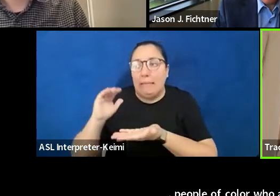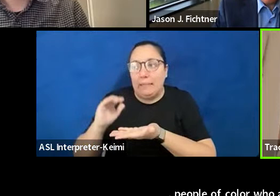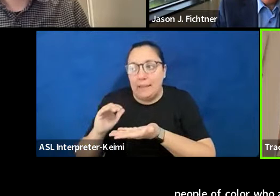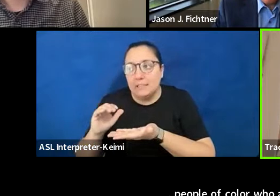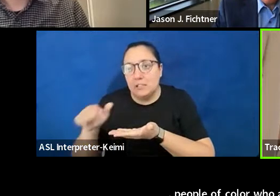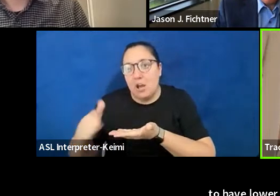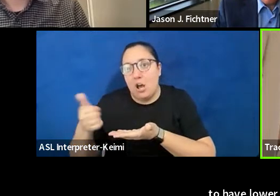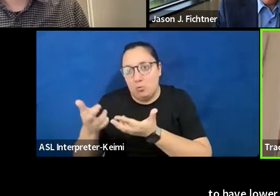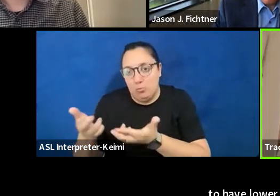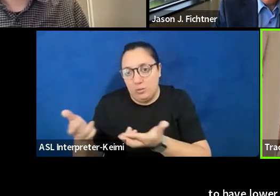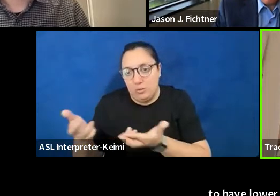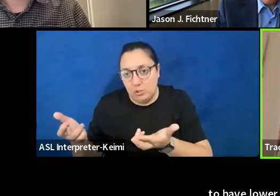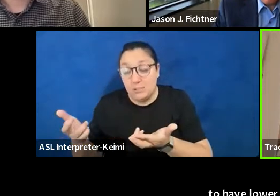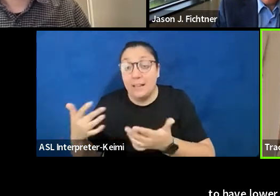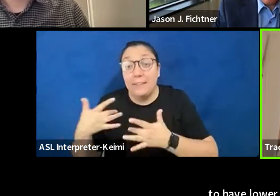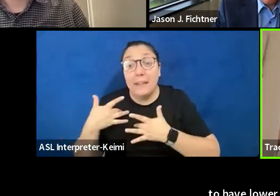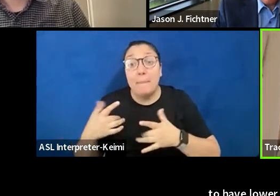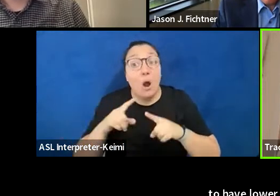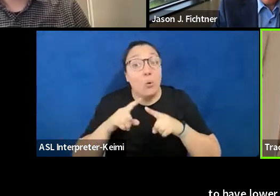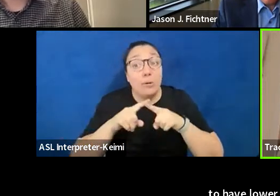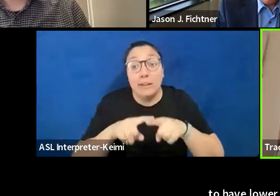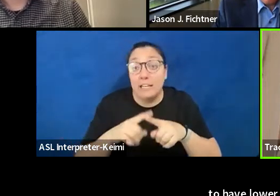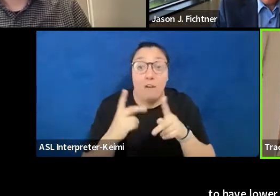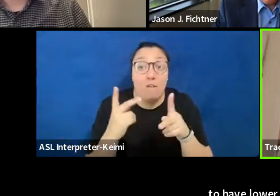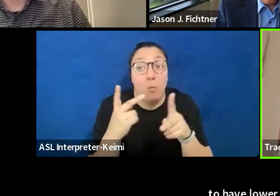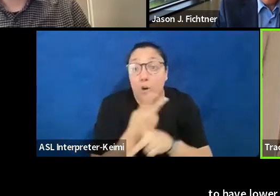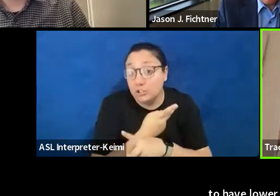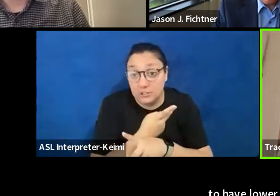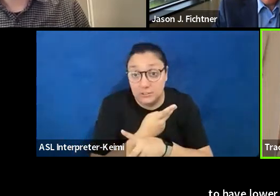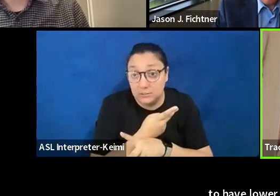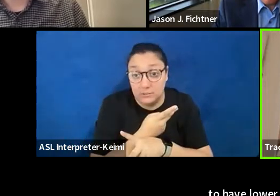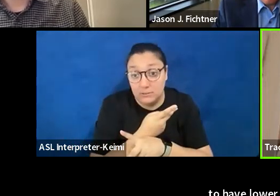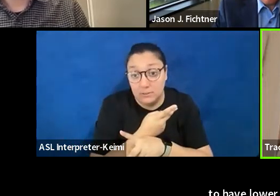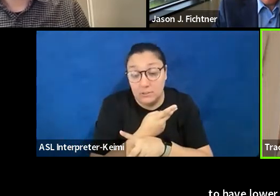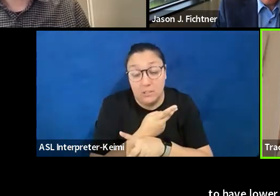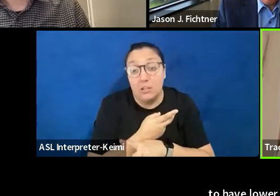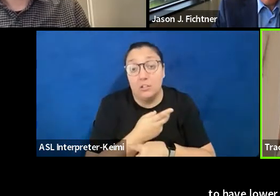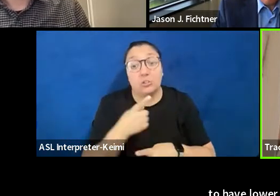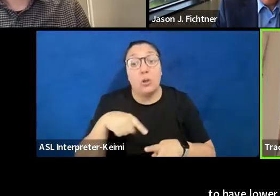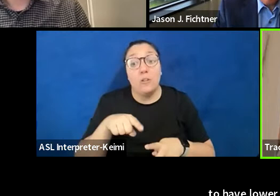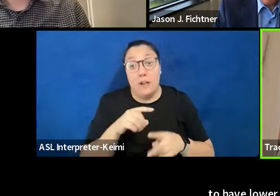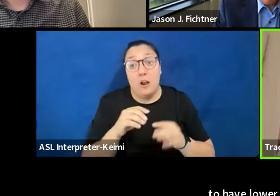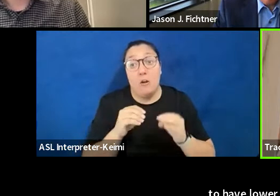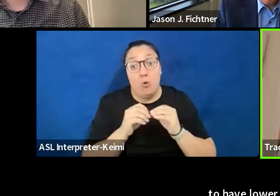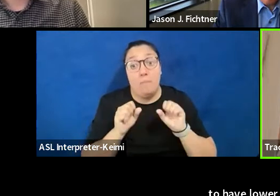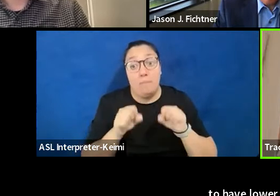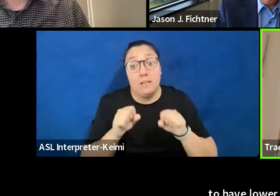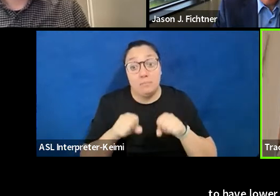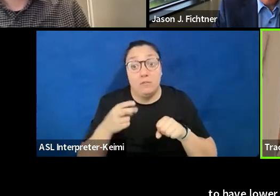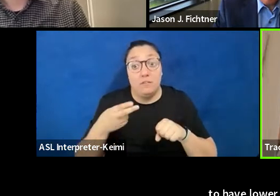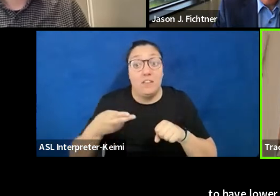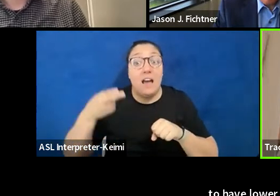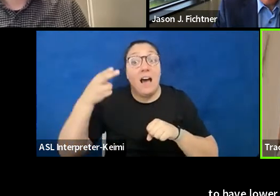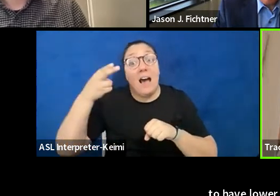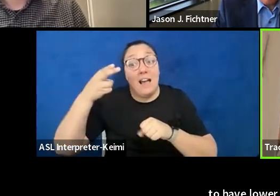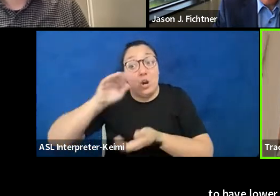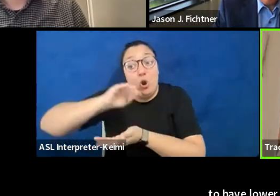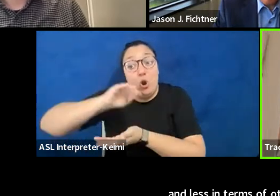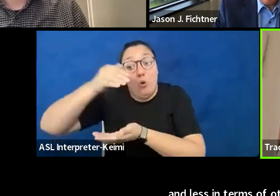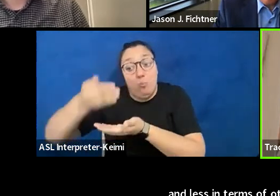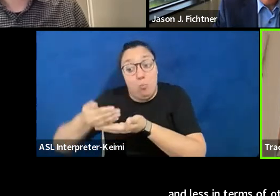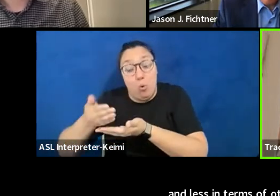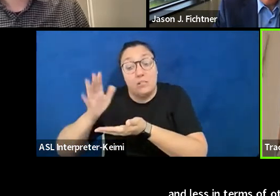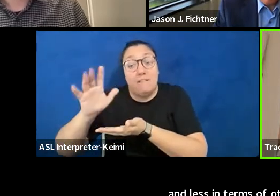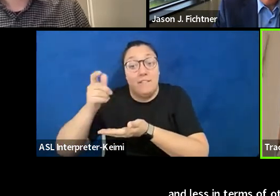point, depend on it even more. And so they are more likely to receive a higher portion of their